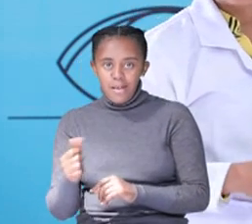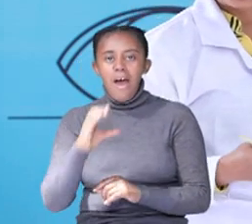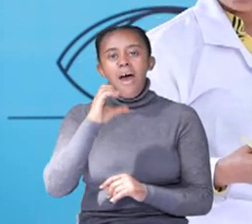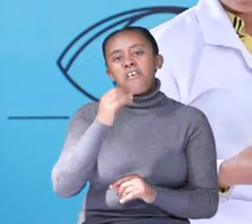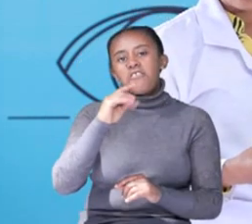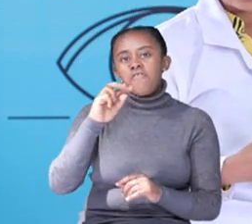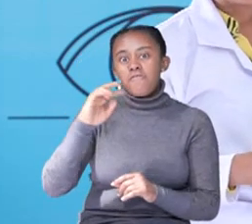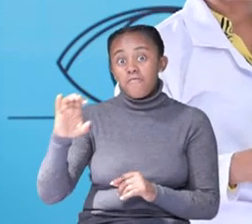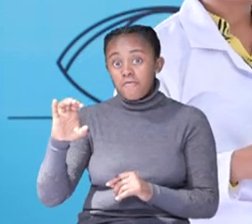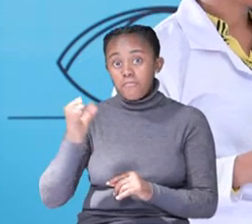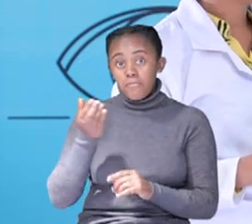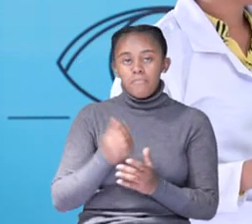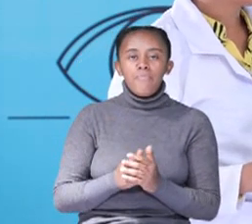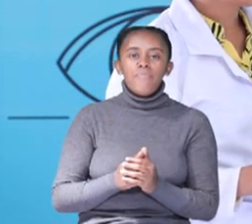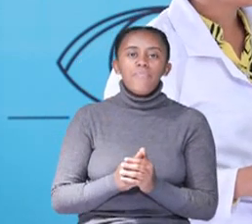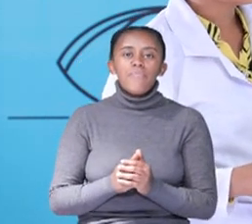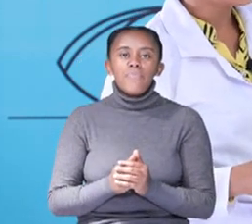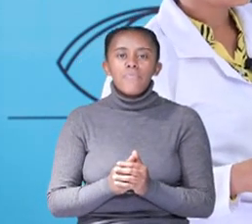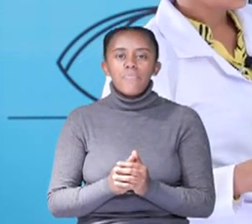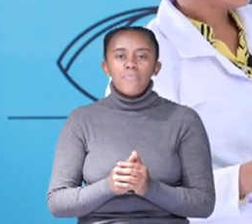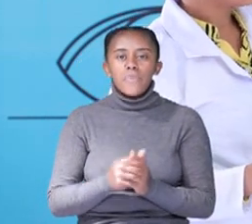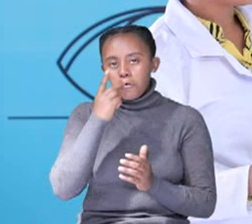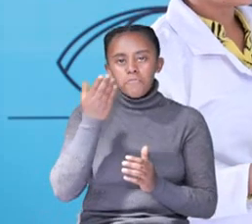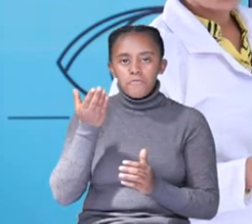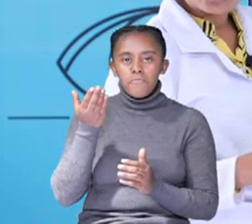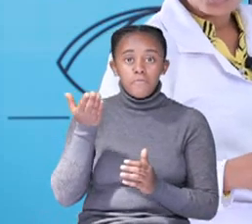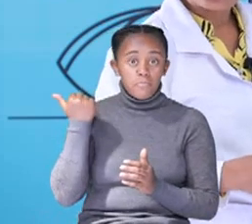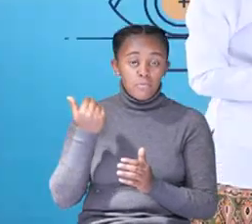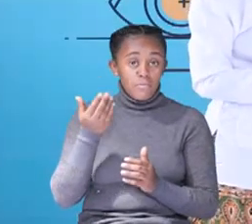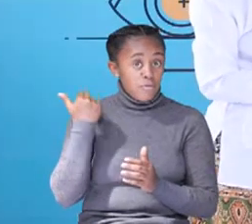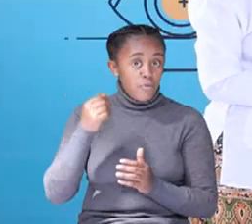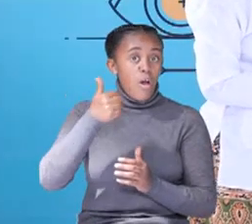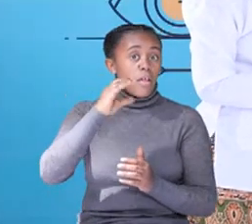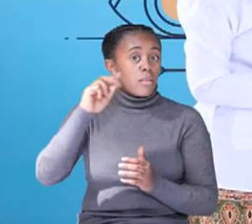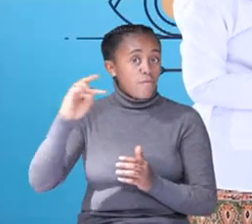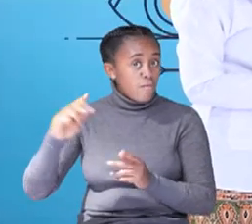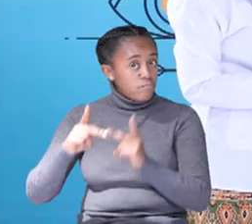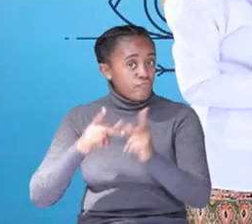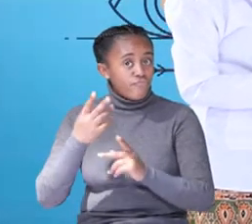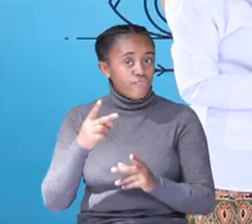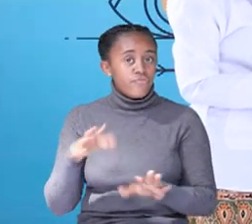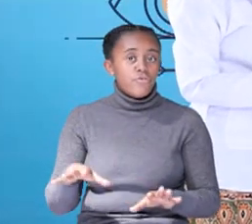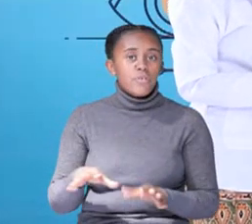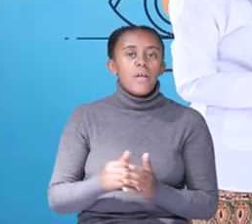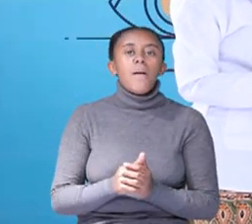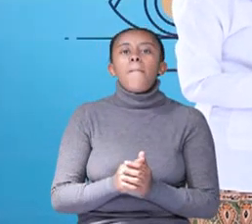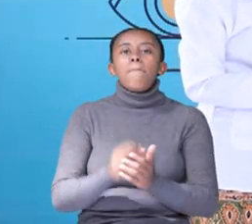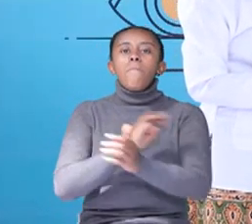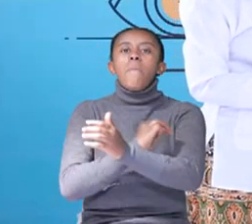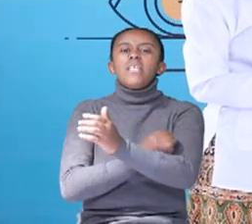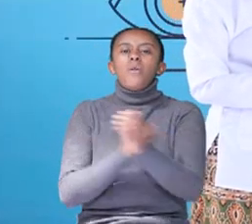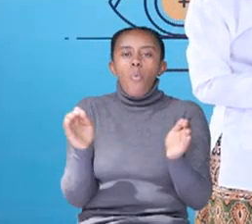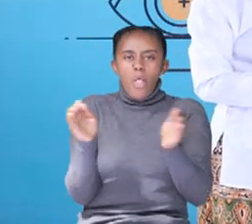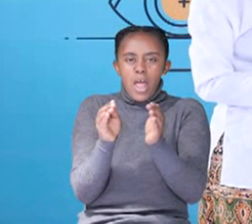transport, which we have deal on this part on our previous class, and muscle